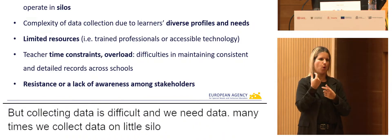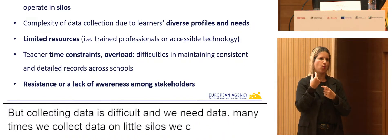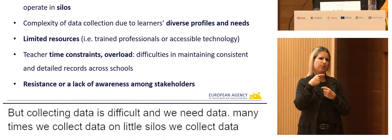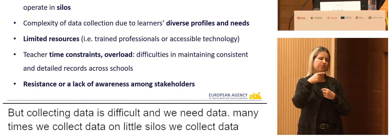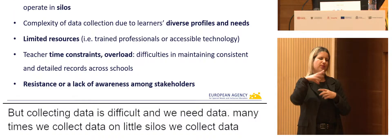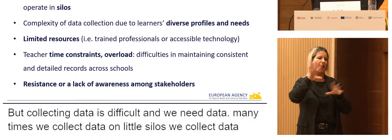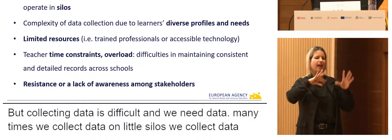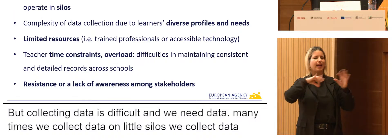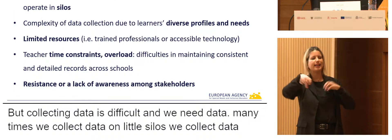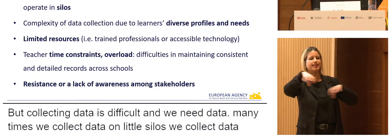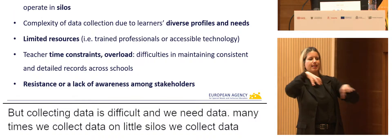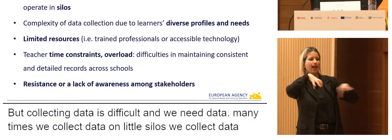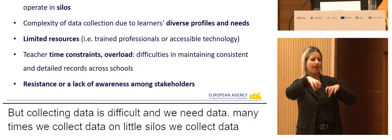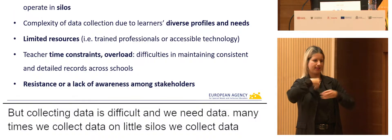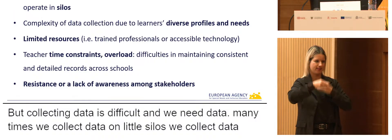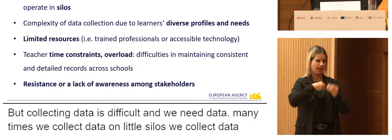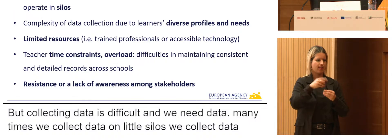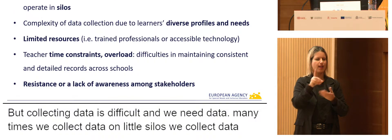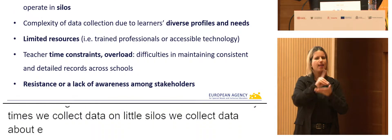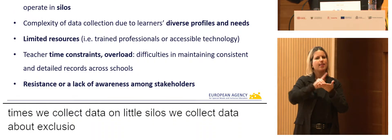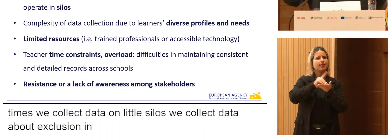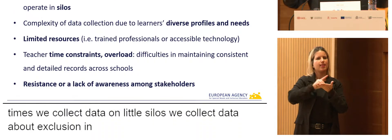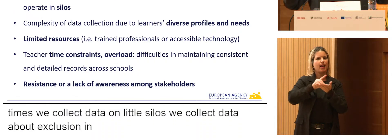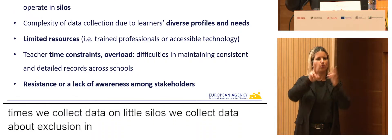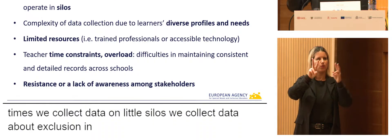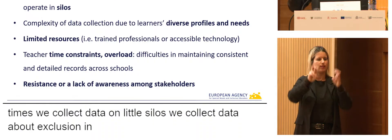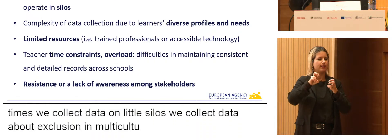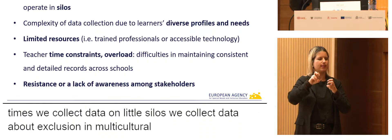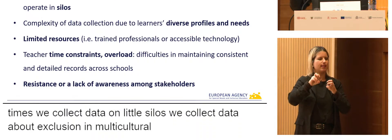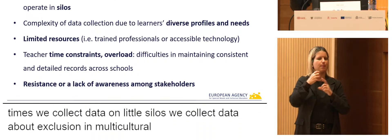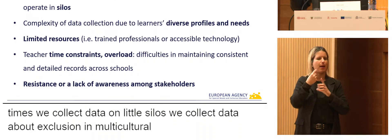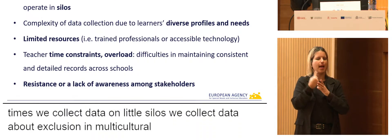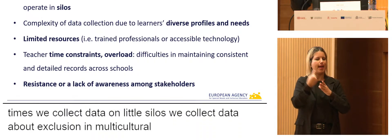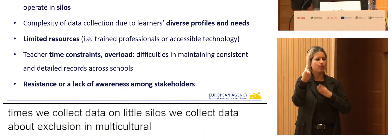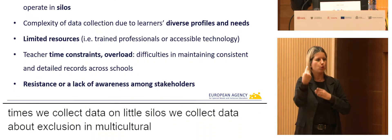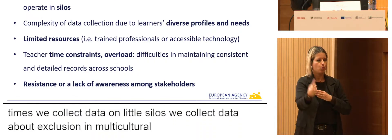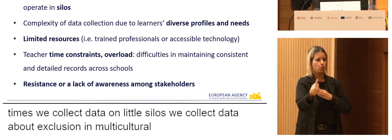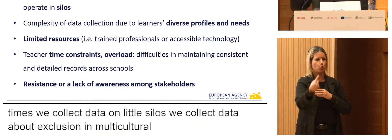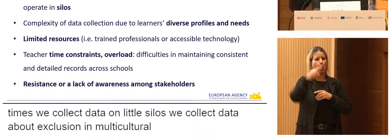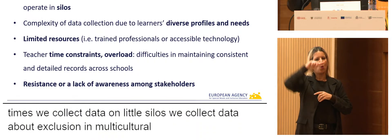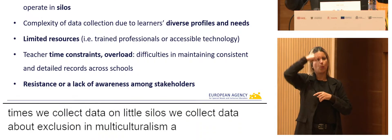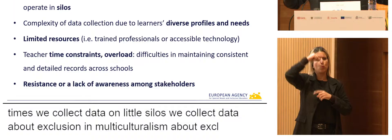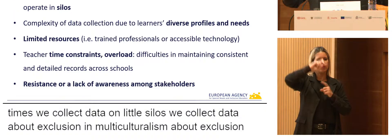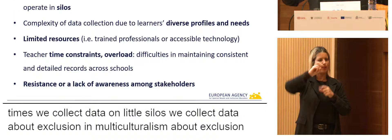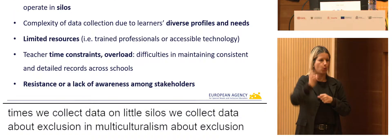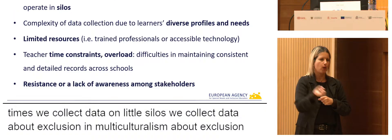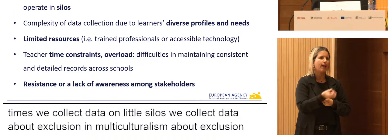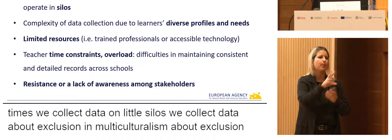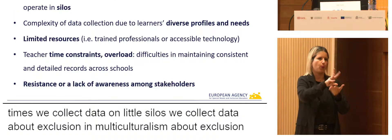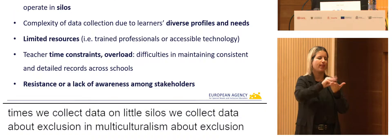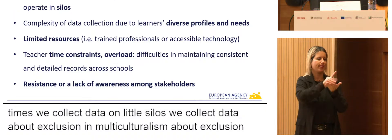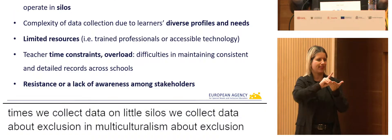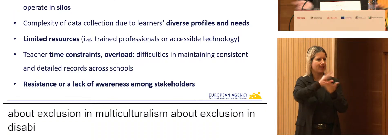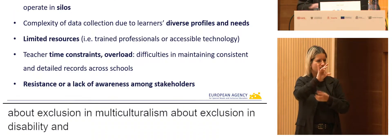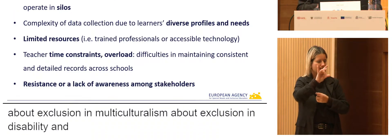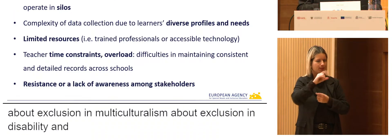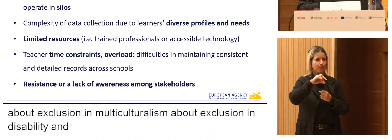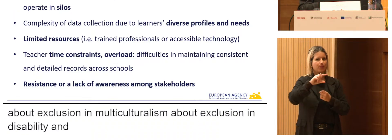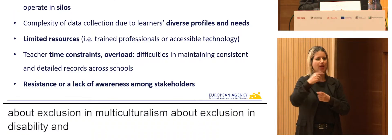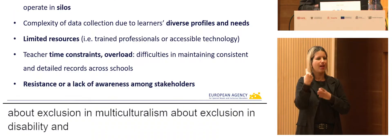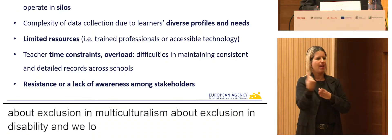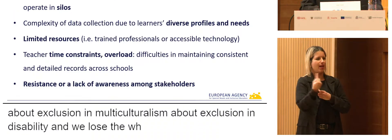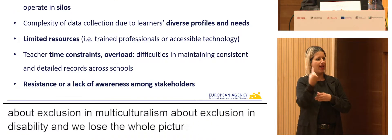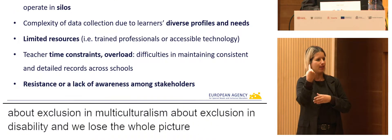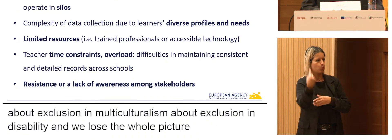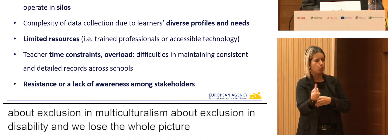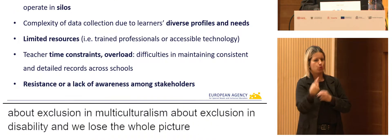about exclusion in multiculturalism, about exclusion in disability, and we lose the whole picture.